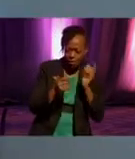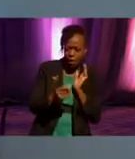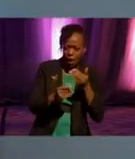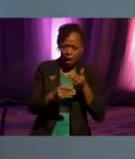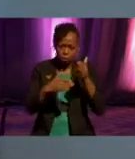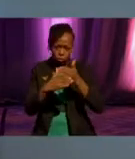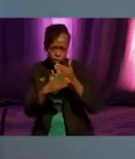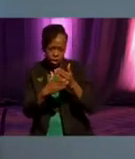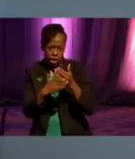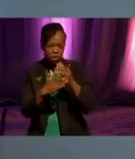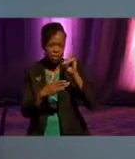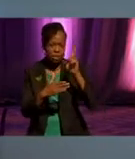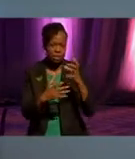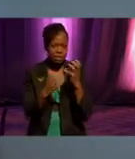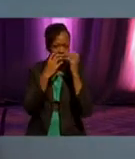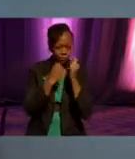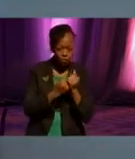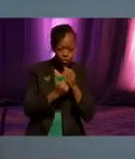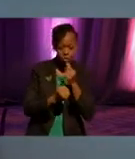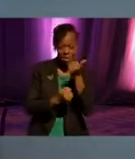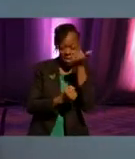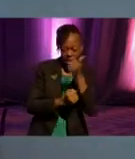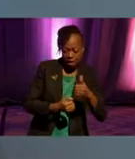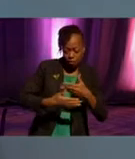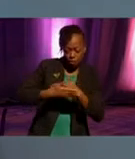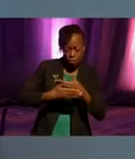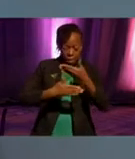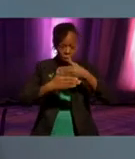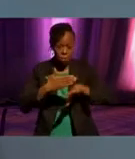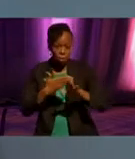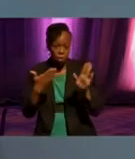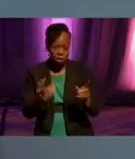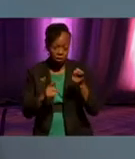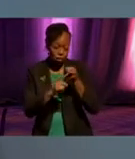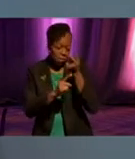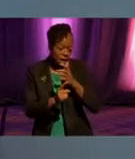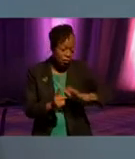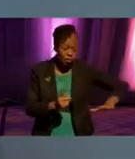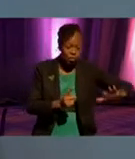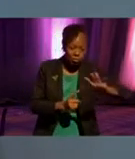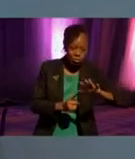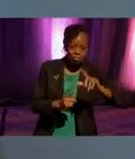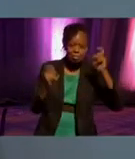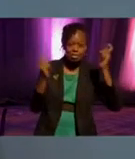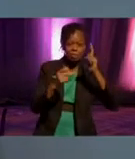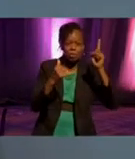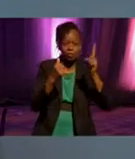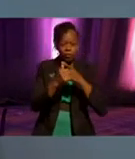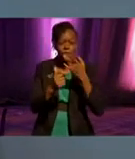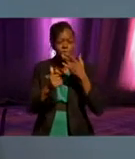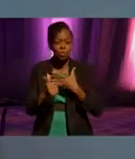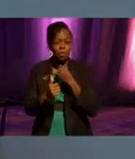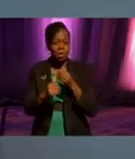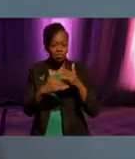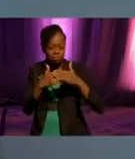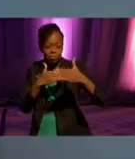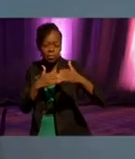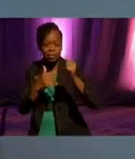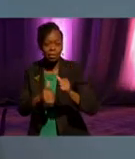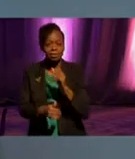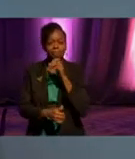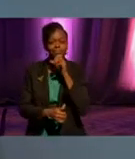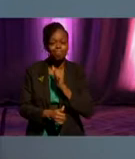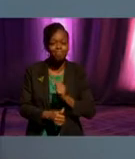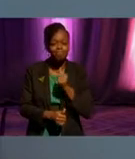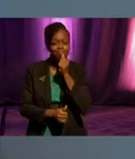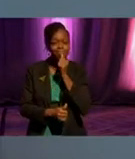baby born here from every neighborhood celebrates their first birthday and beyond and can thrive into a healthy